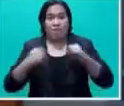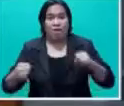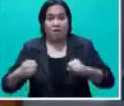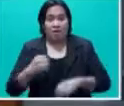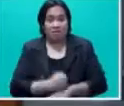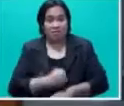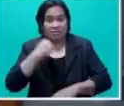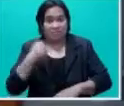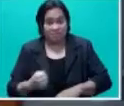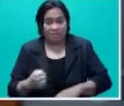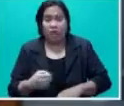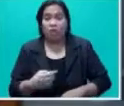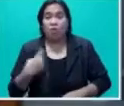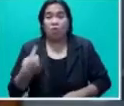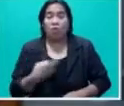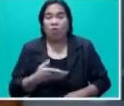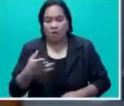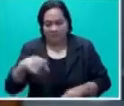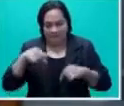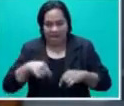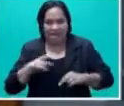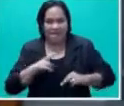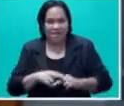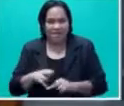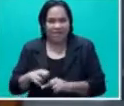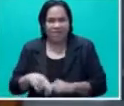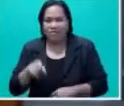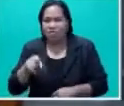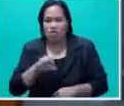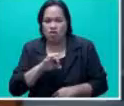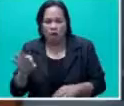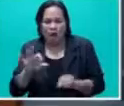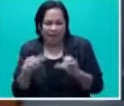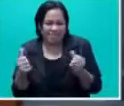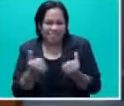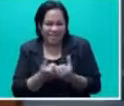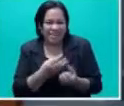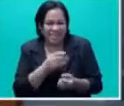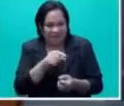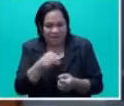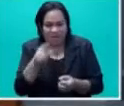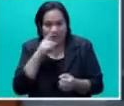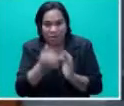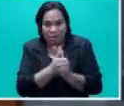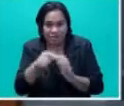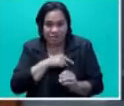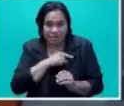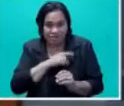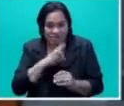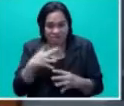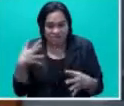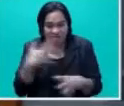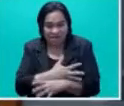power of in Fiji that does not agree to these expatriate